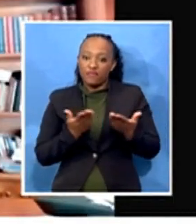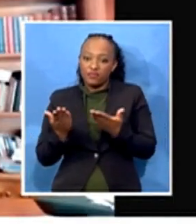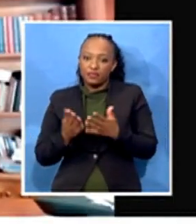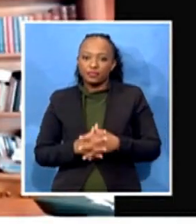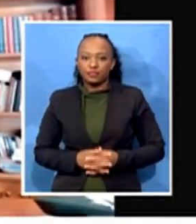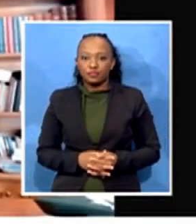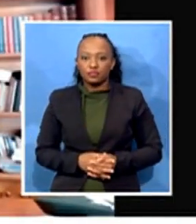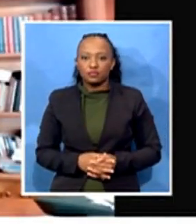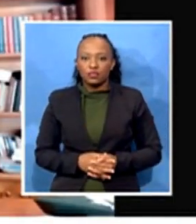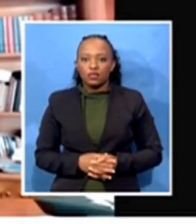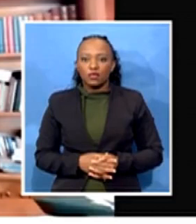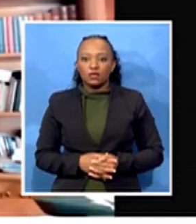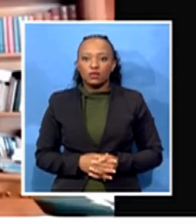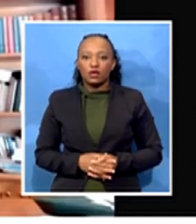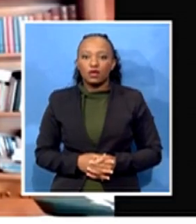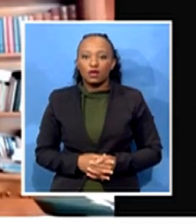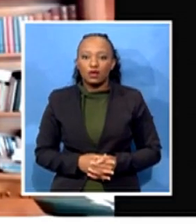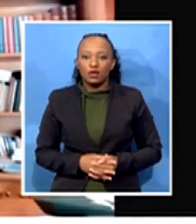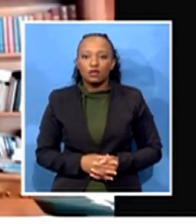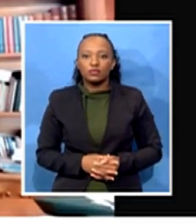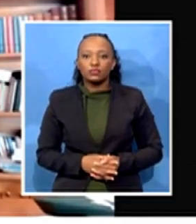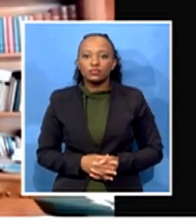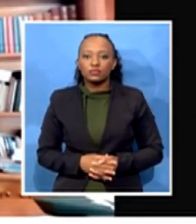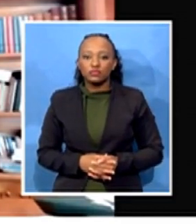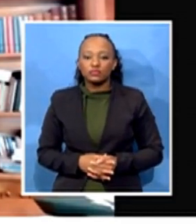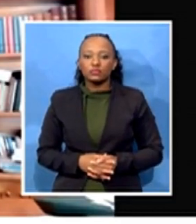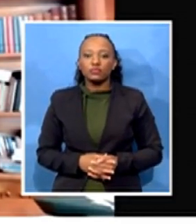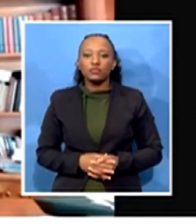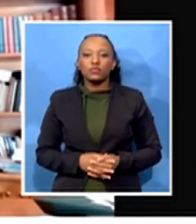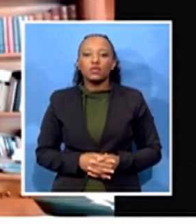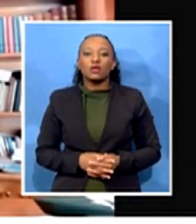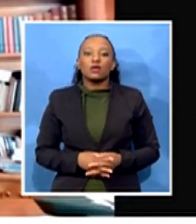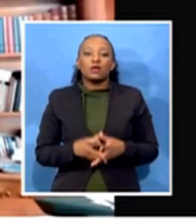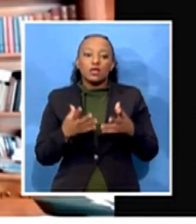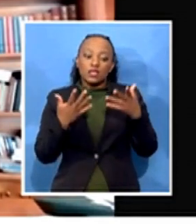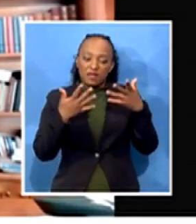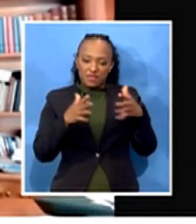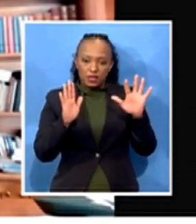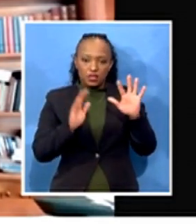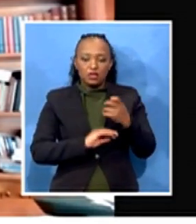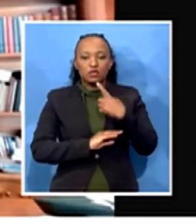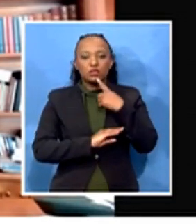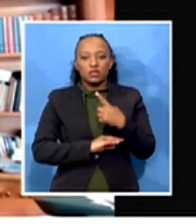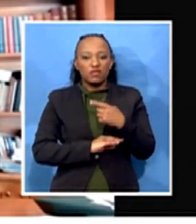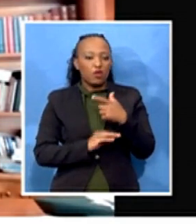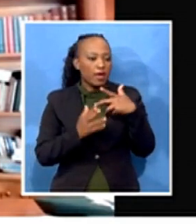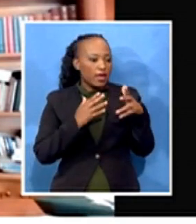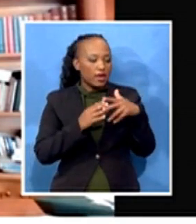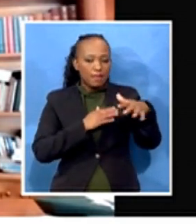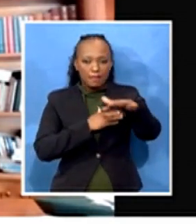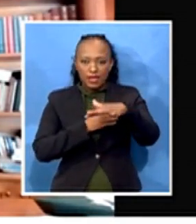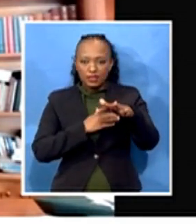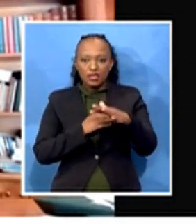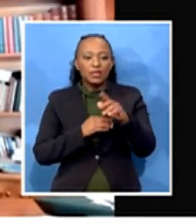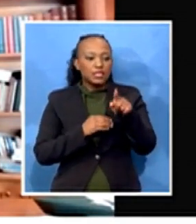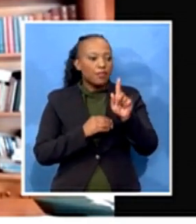they have said I should be removed from all places where I was meant to be. And I'm